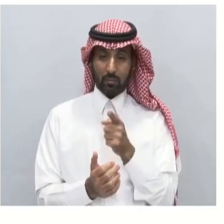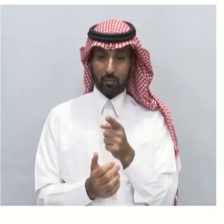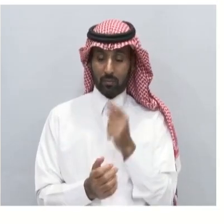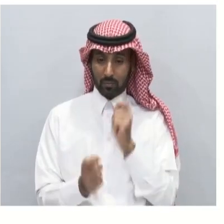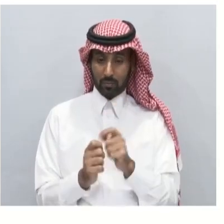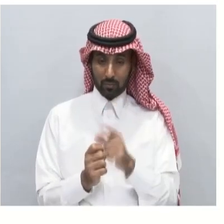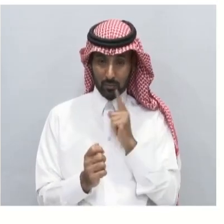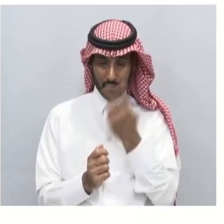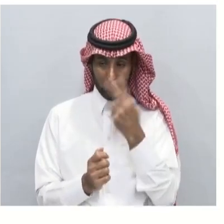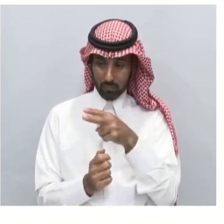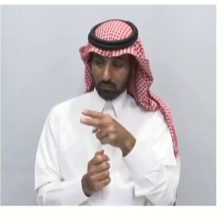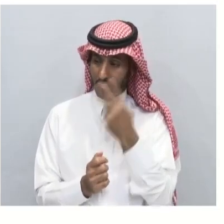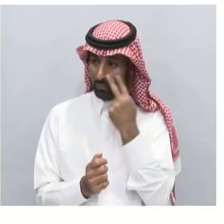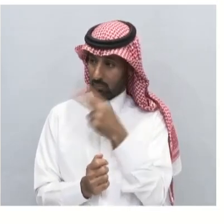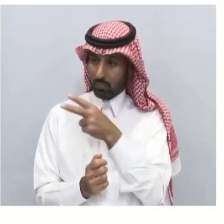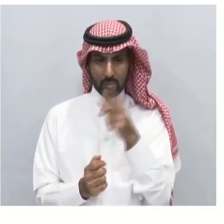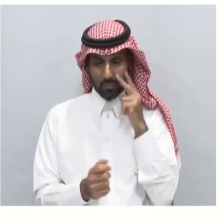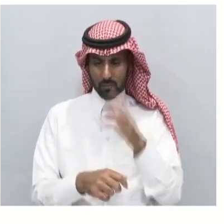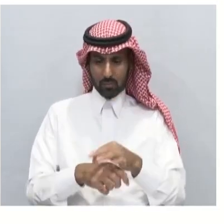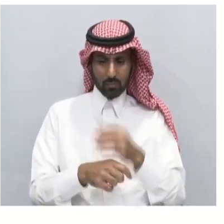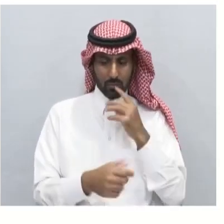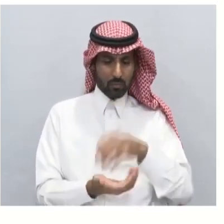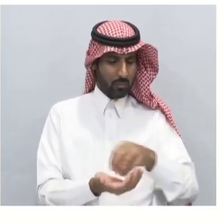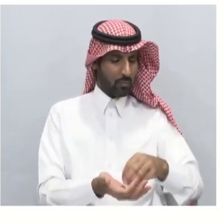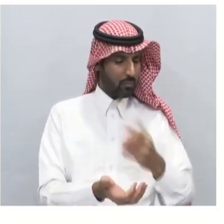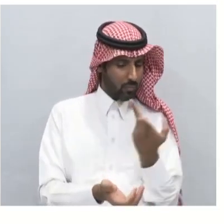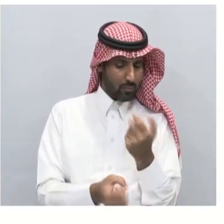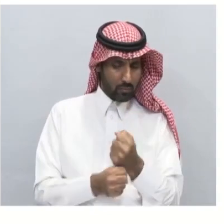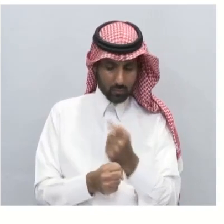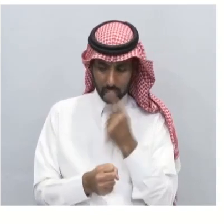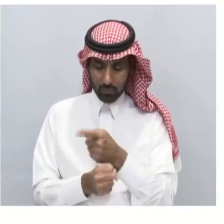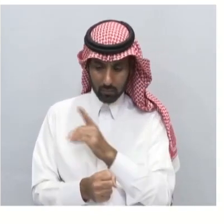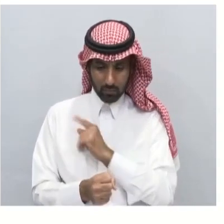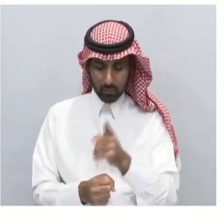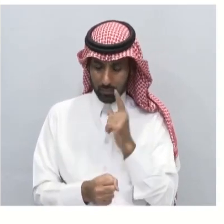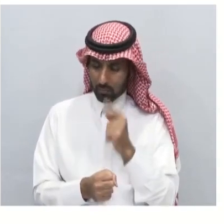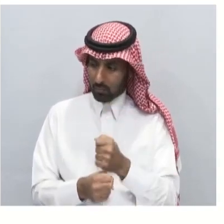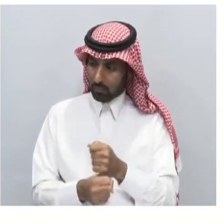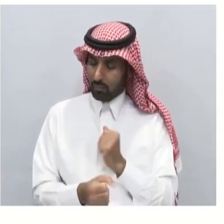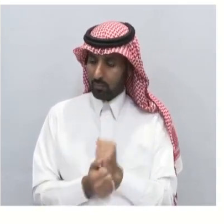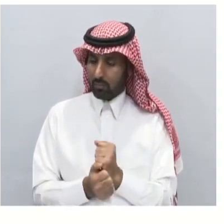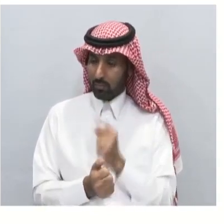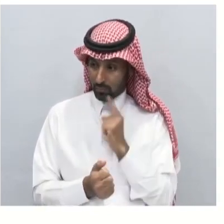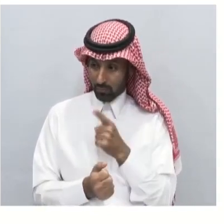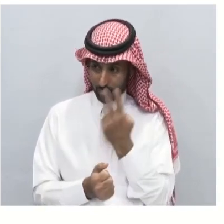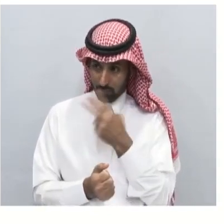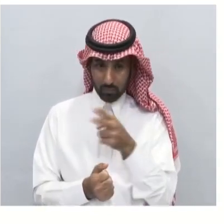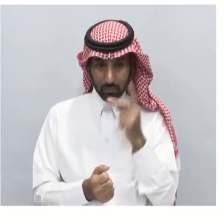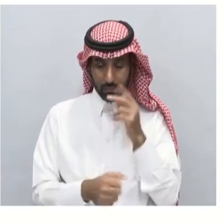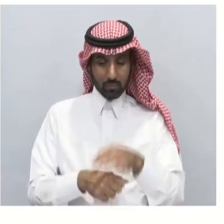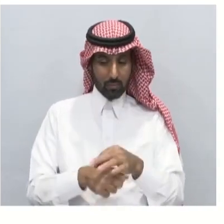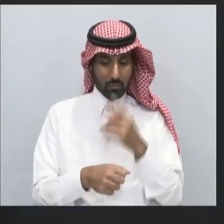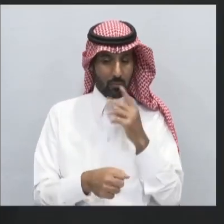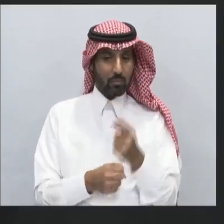it's advisable to look at what people from the country are doing and not doing. Do you think this is okay to look at people when